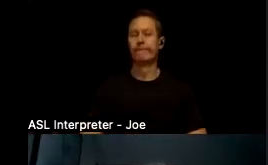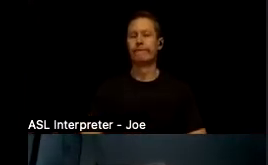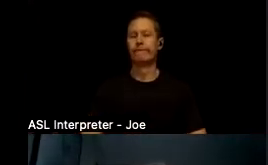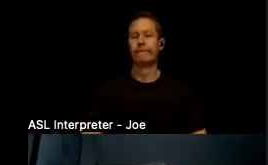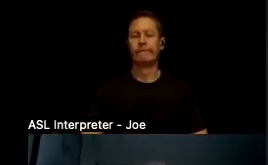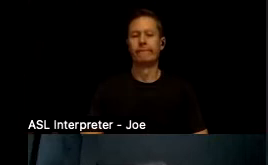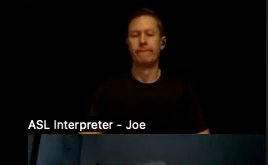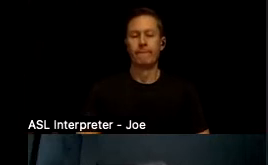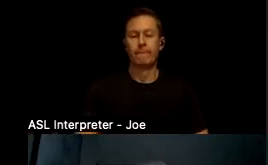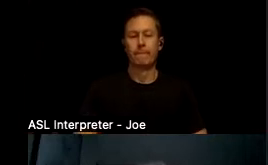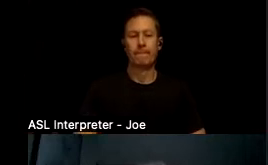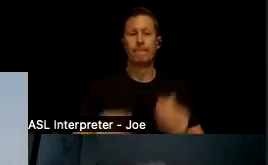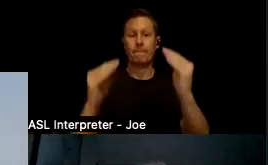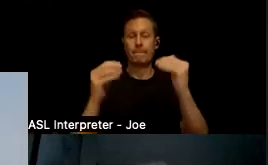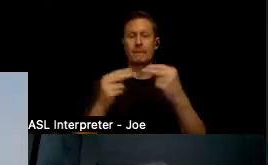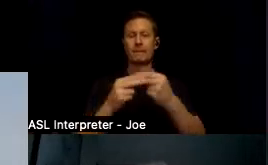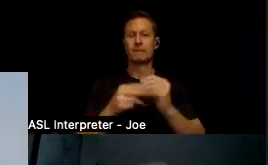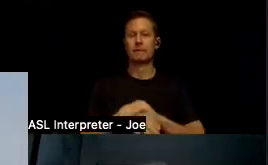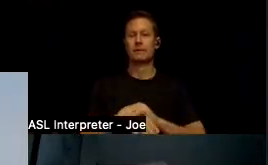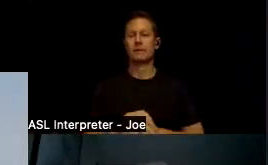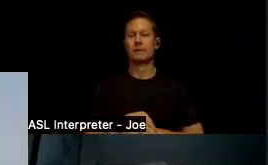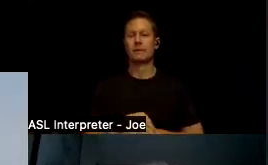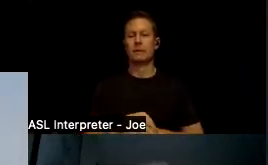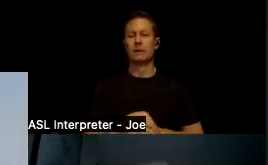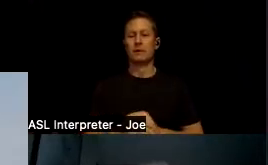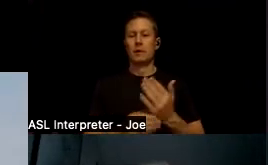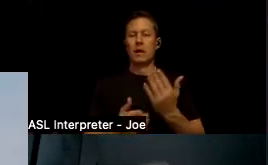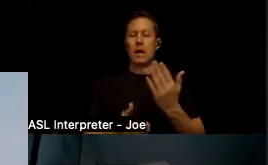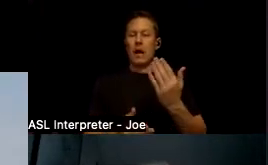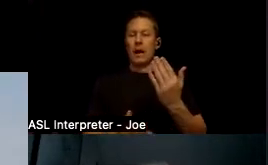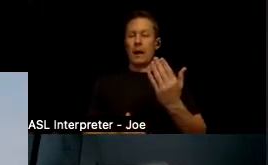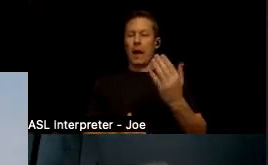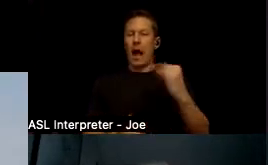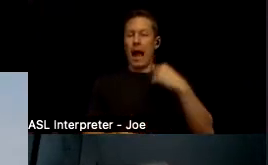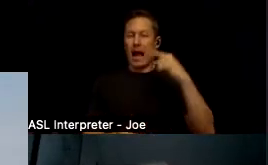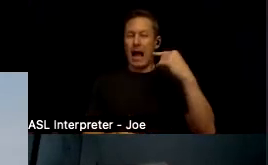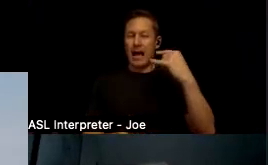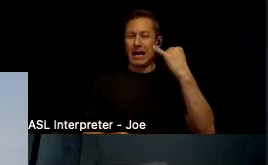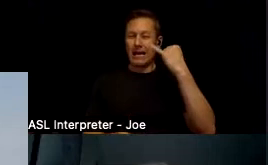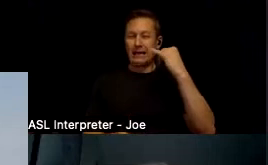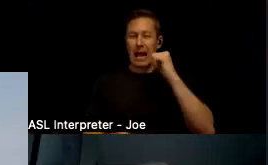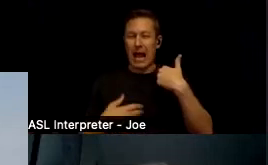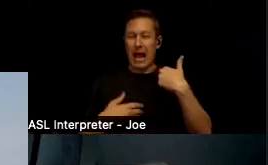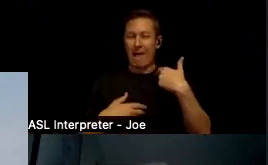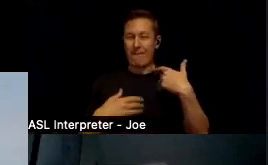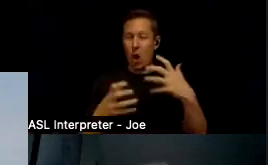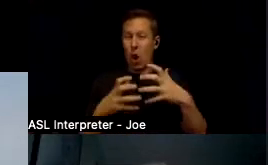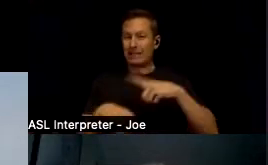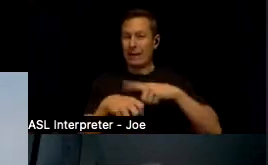So I'm aiming to go through things fairly quickly, so we have plenty of time for the rest of the